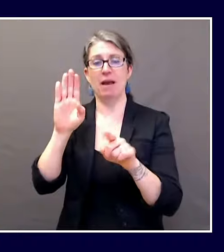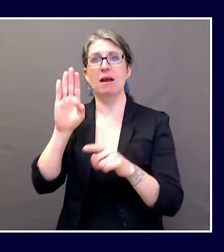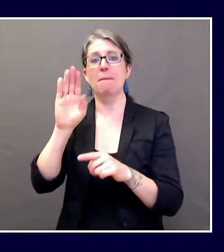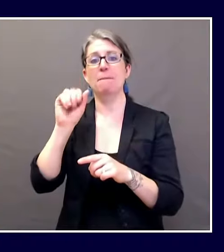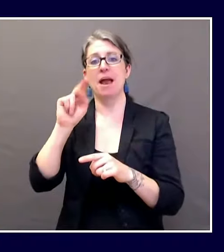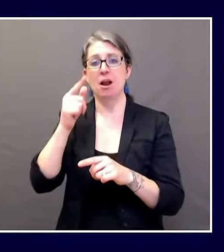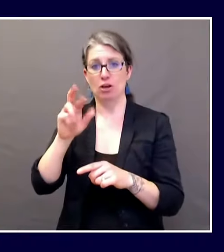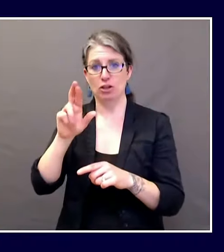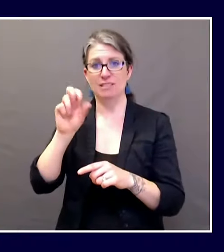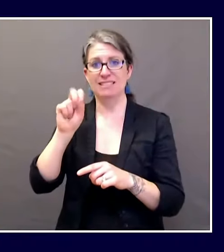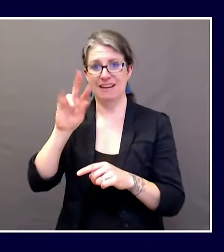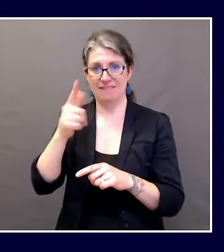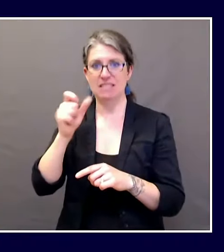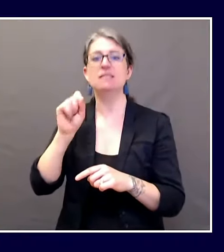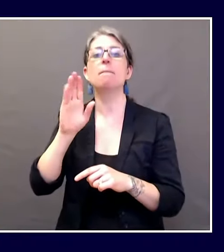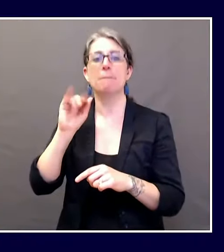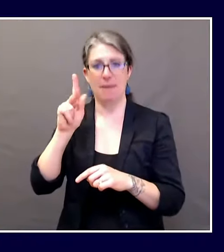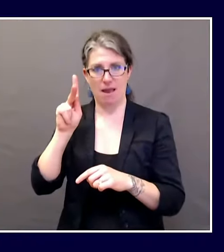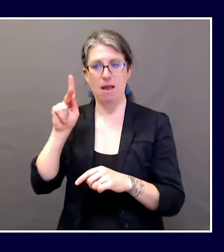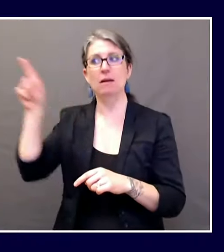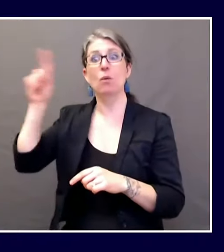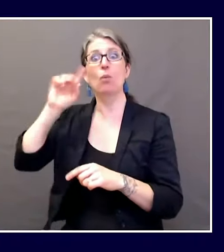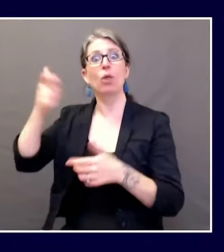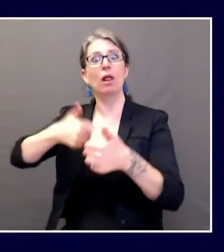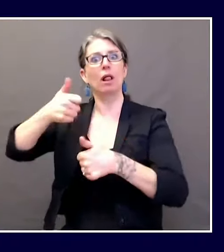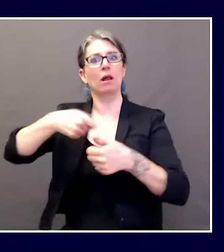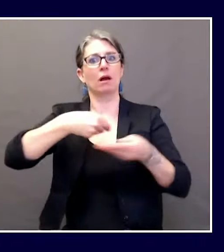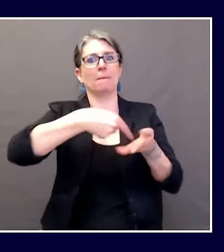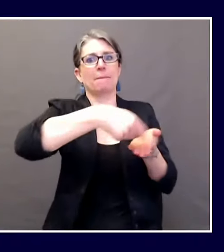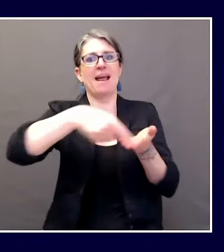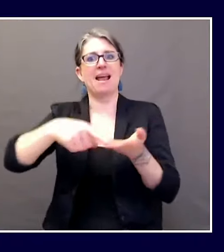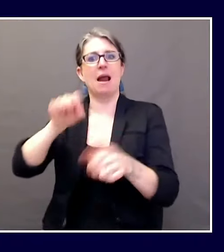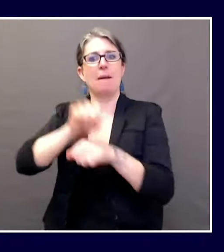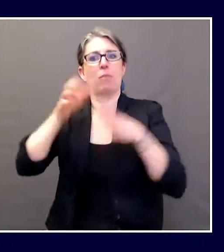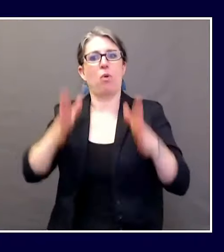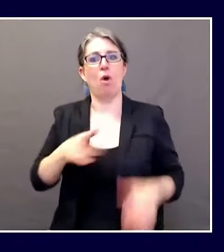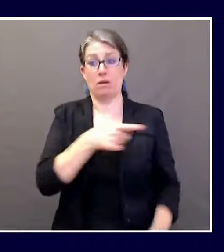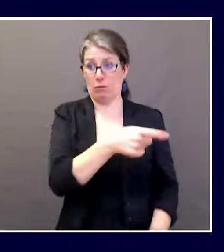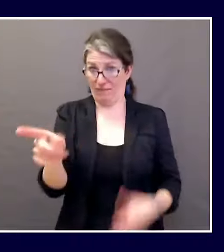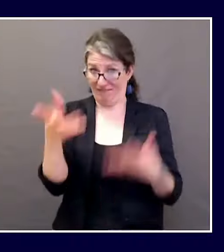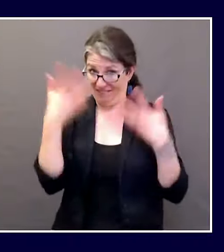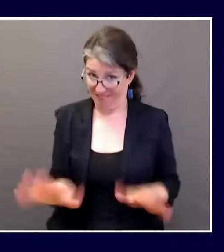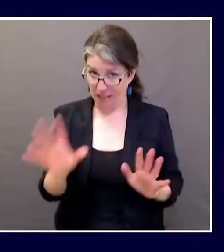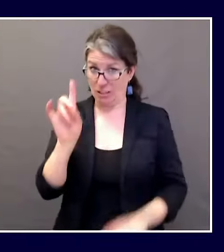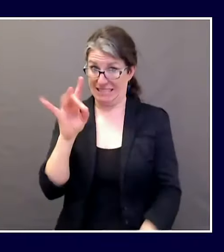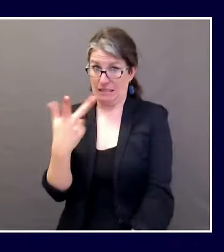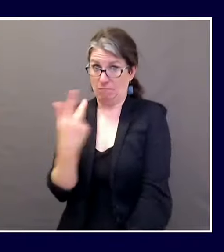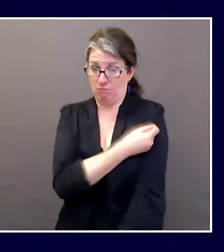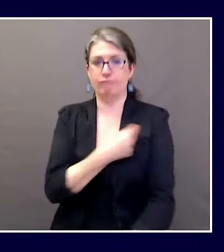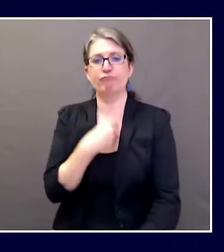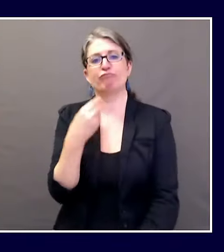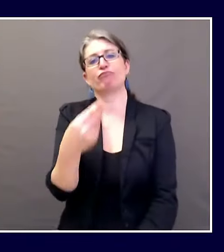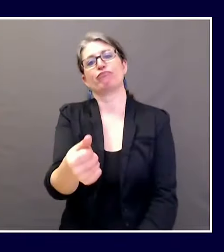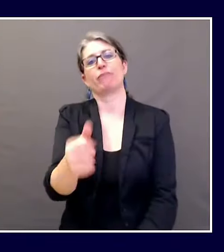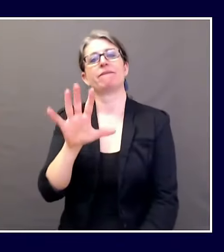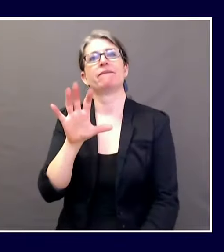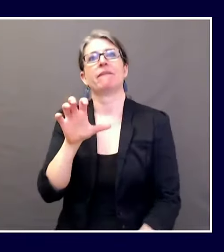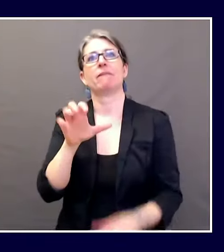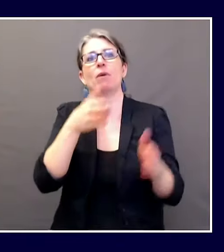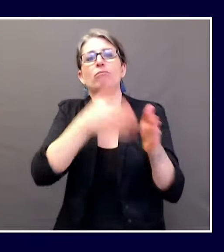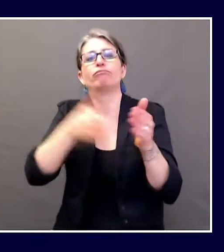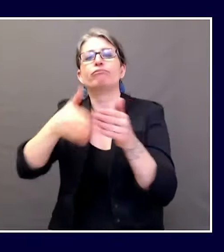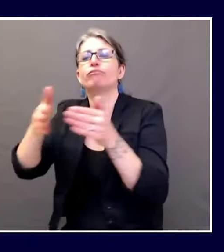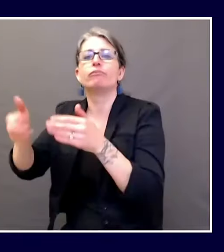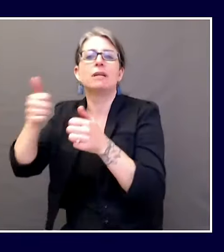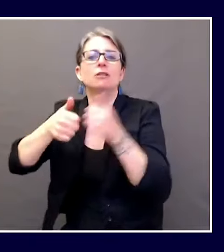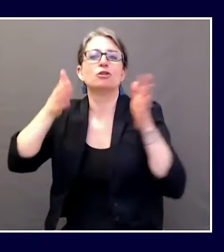incentive programs and if it's working with employers to do things like this, because we all love the 5% off your bottle